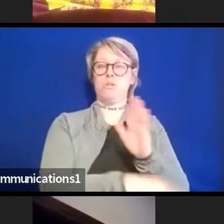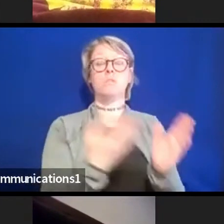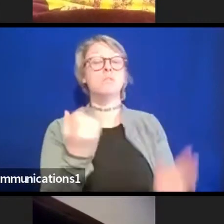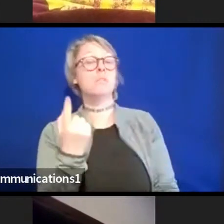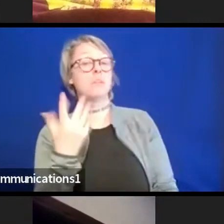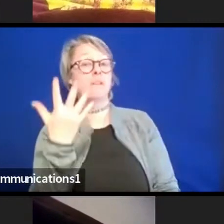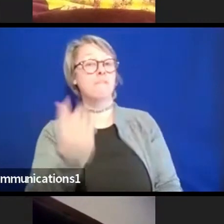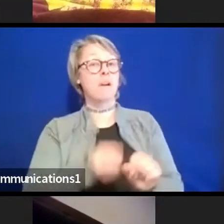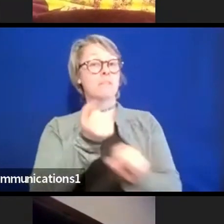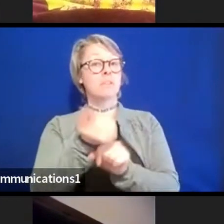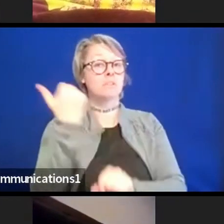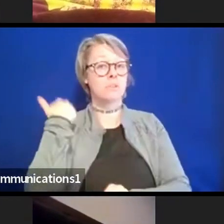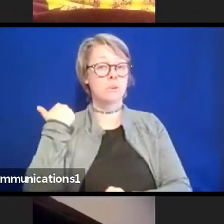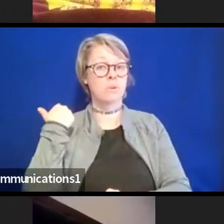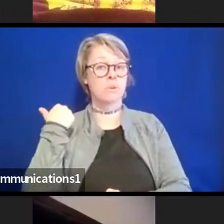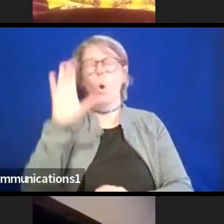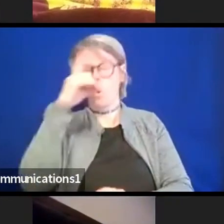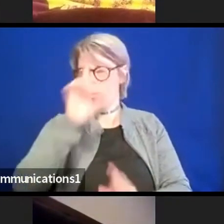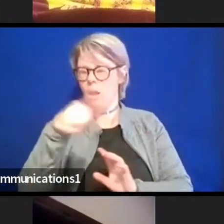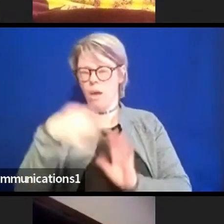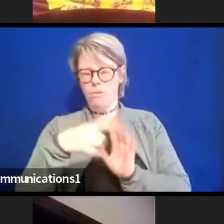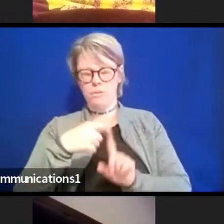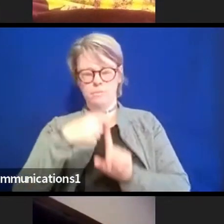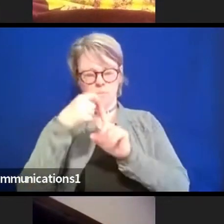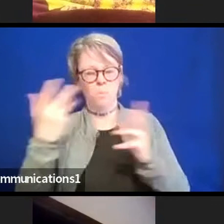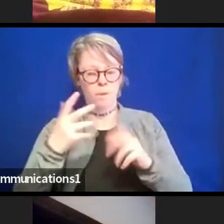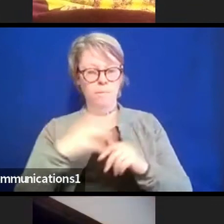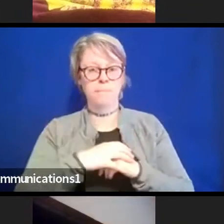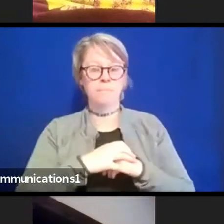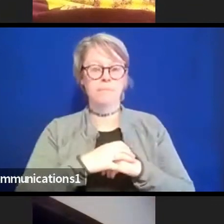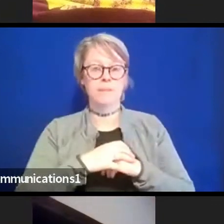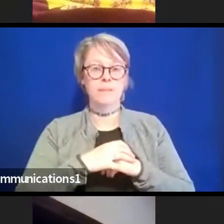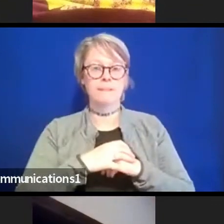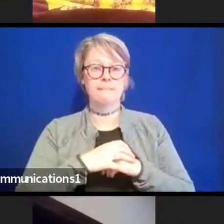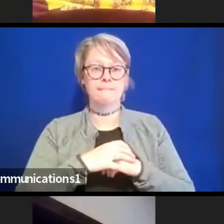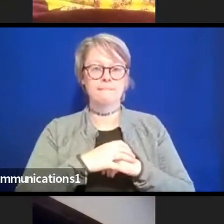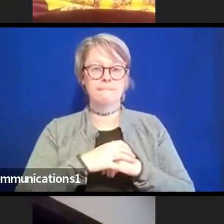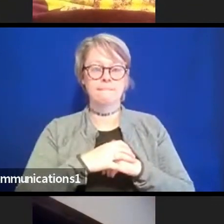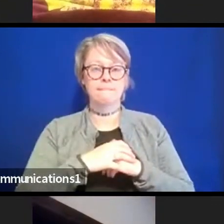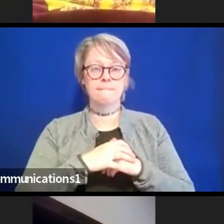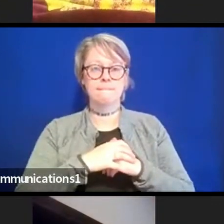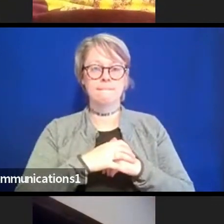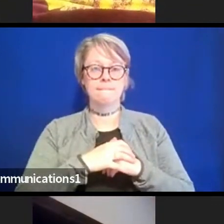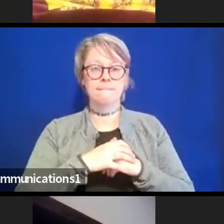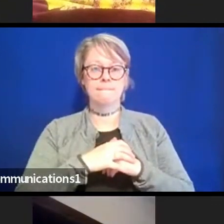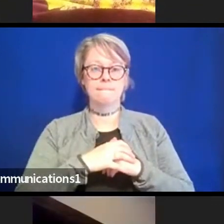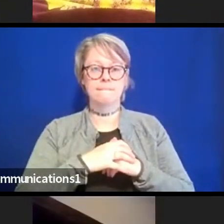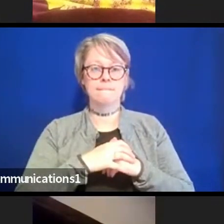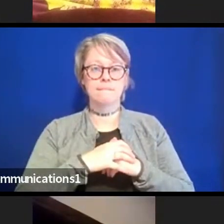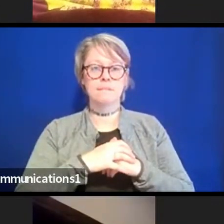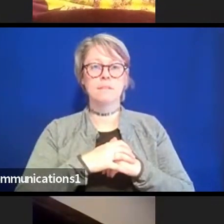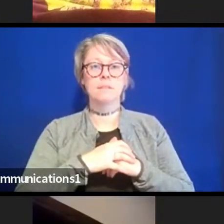ago, oh, and the other exception that Novelette pointed out is if you unplug, if